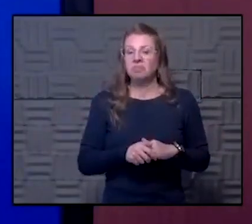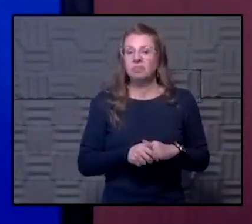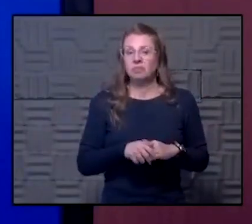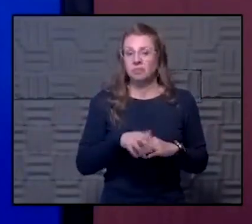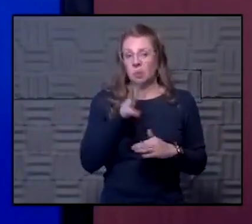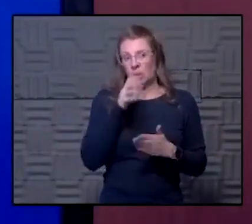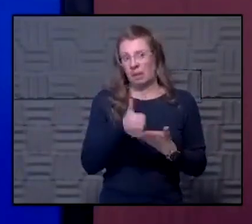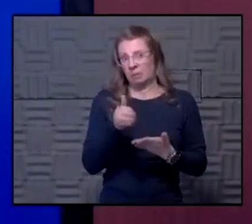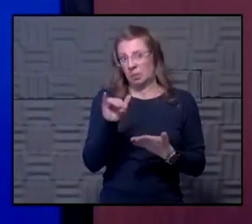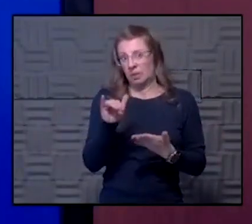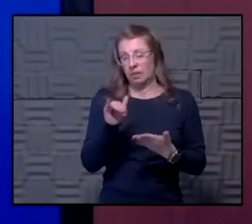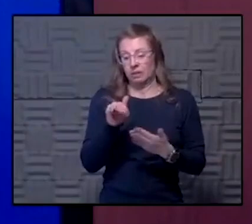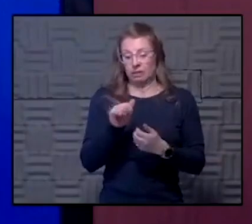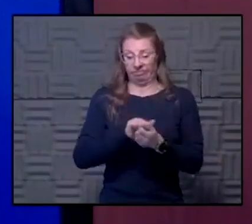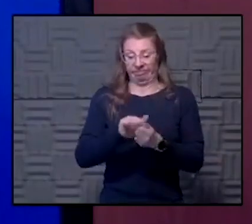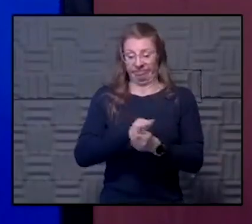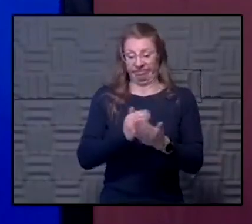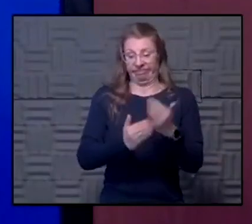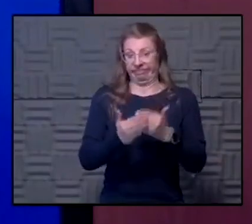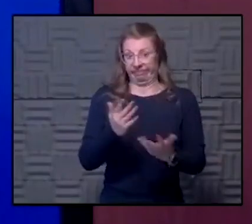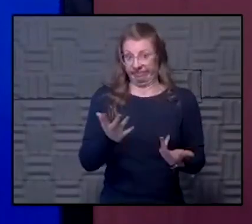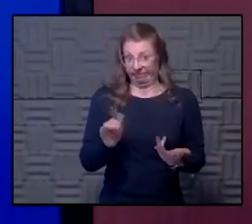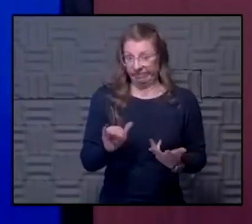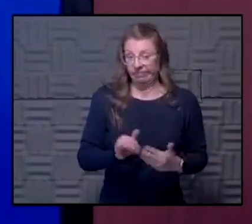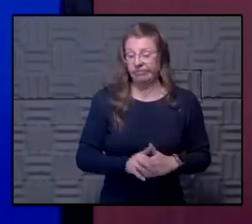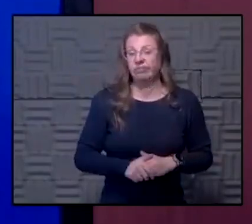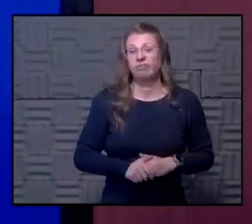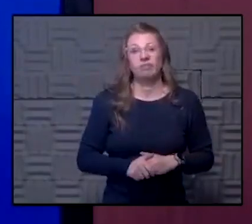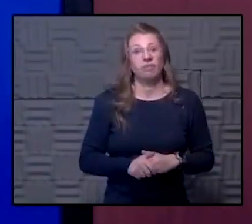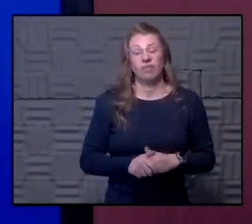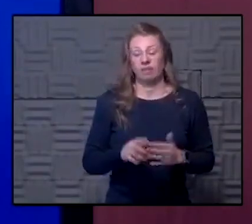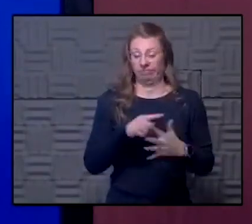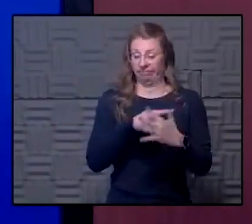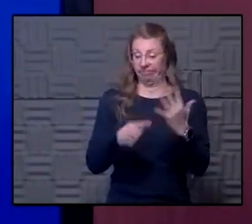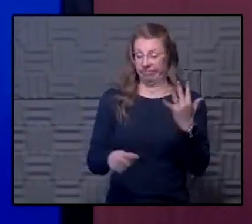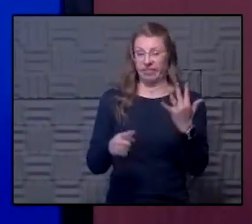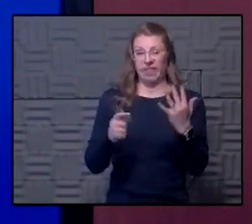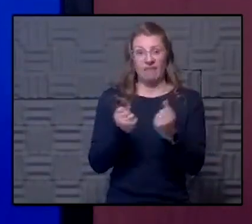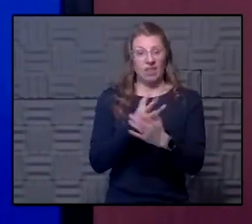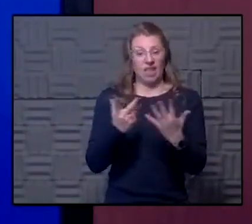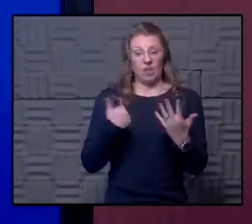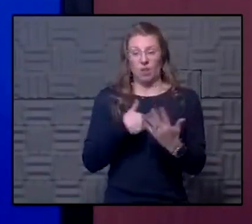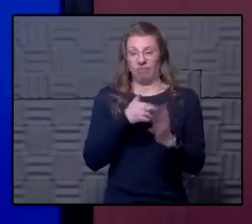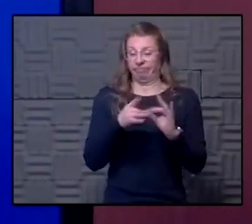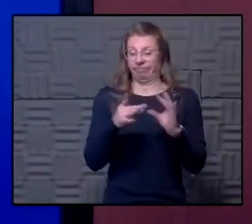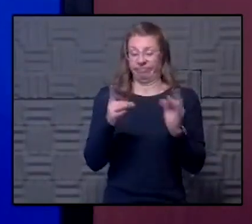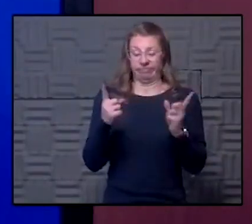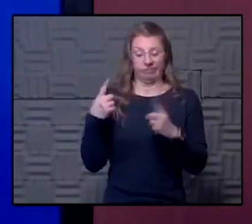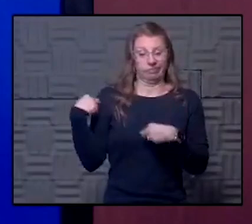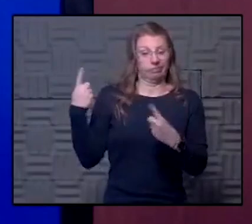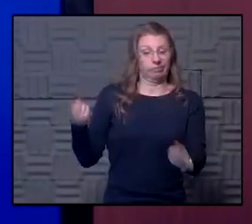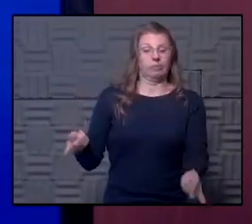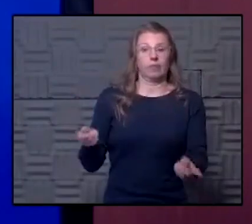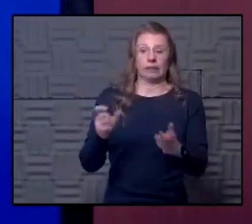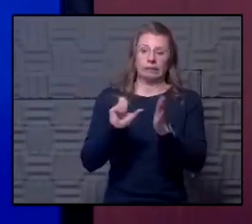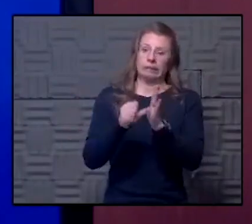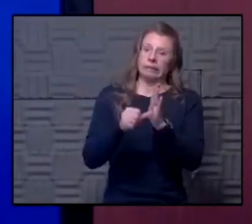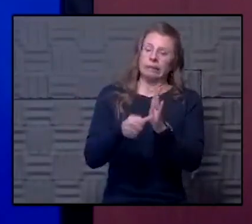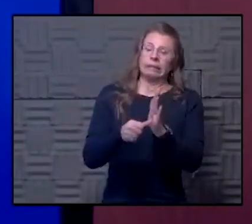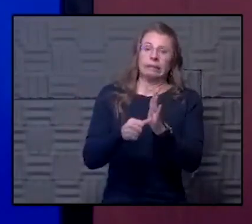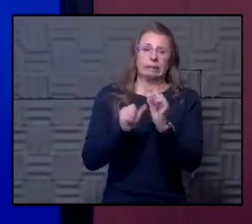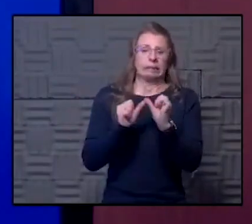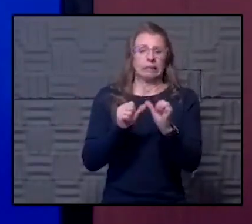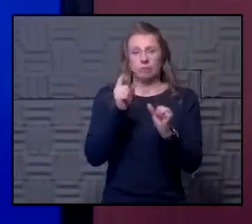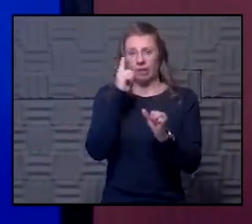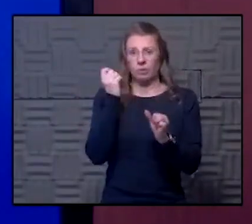be helpful. Great hand hygiene. All of the things that we've been talking about. We continue to stress this point because we